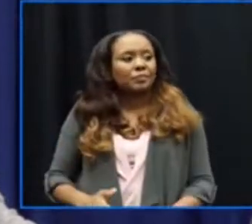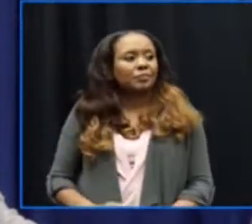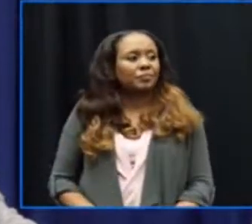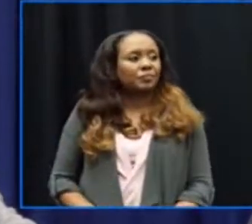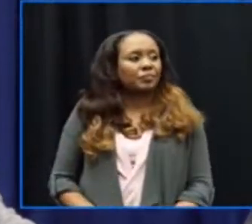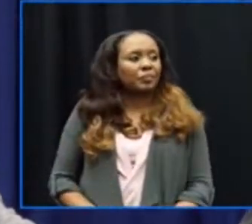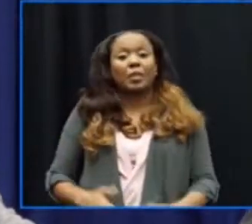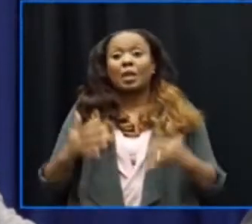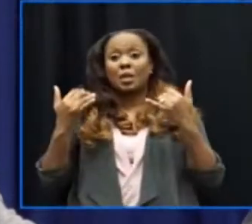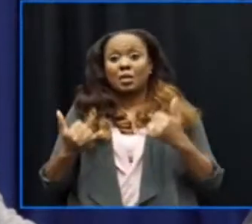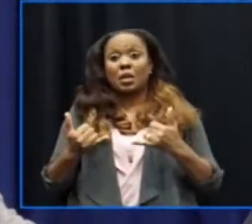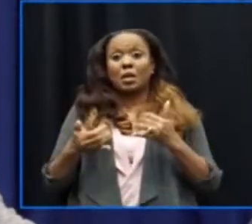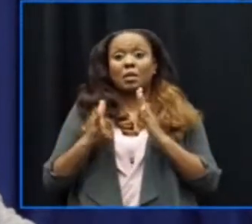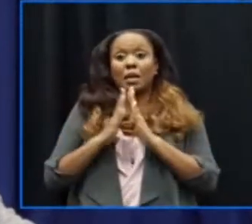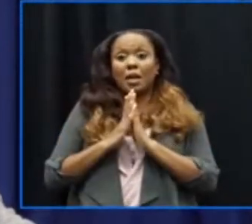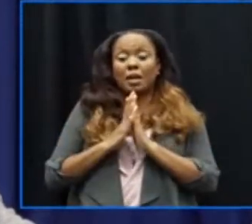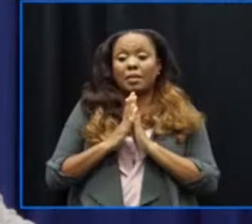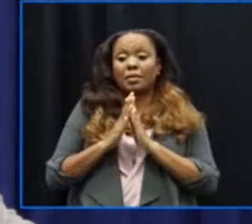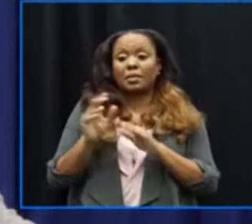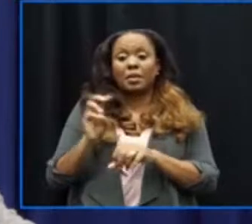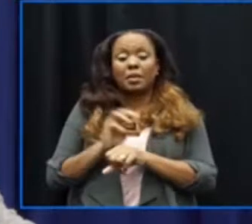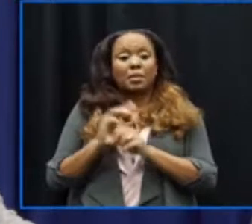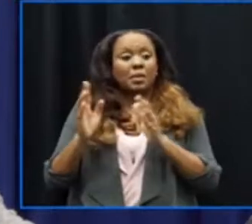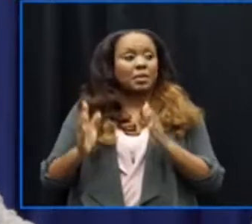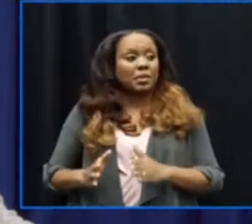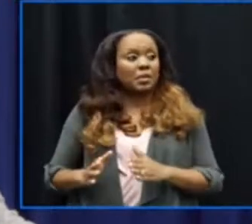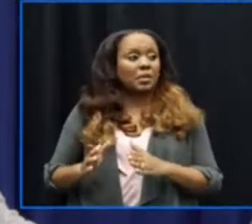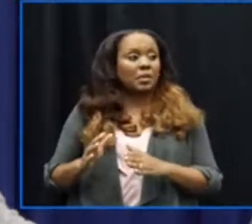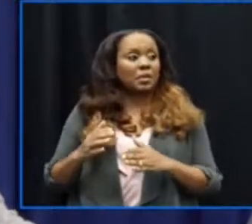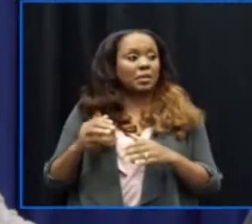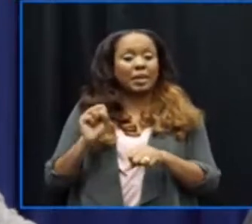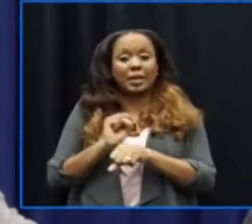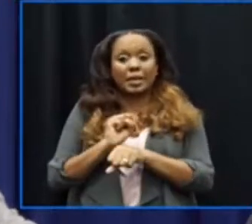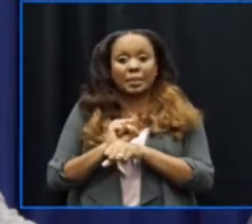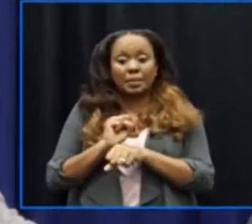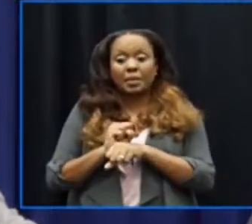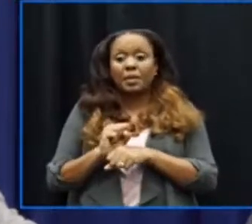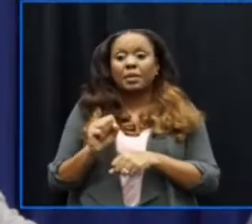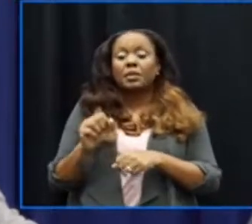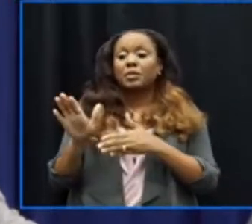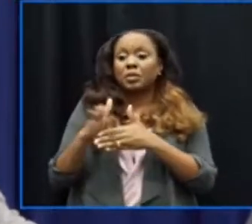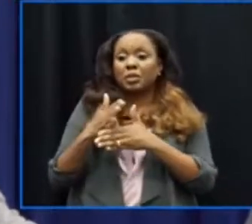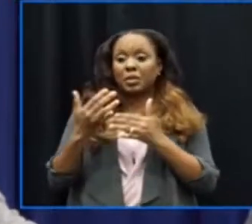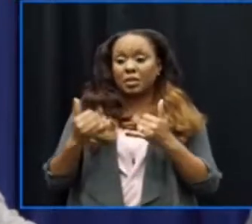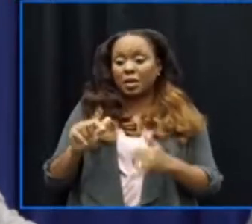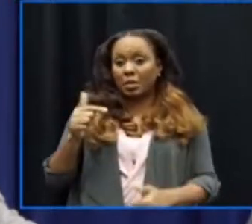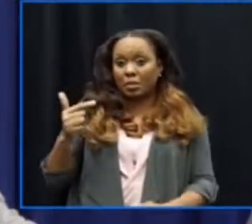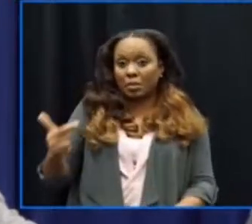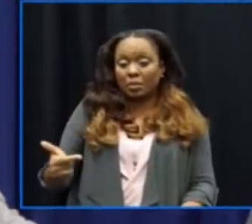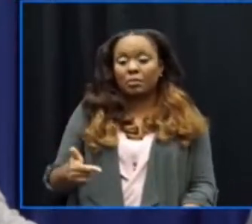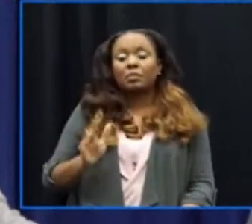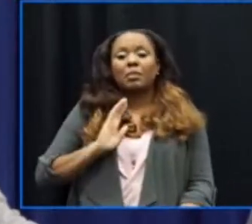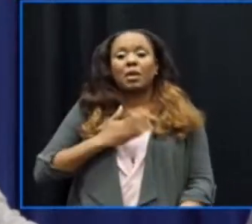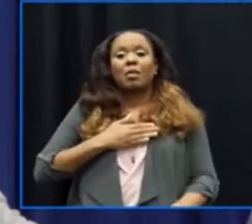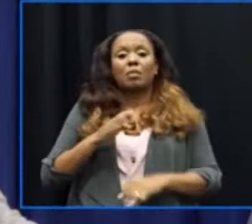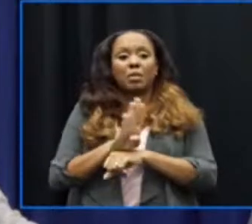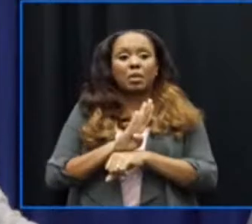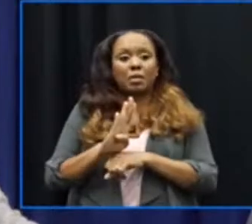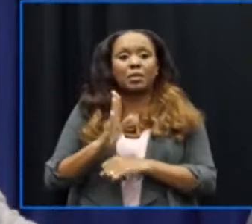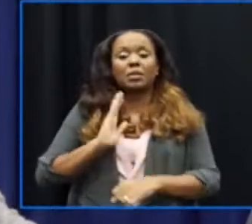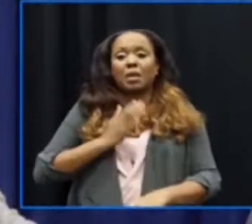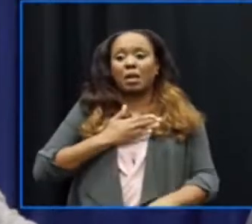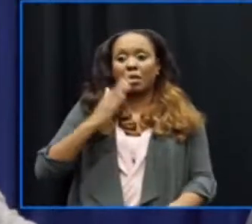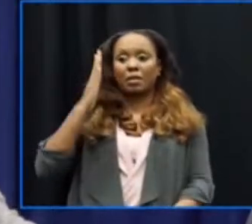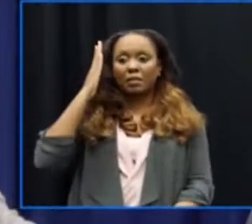fully engaged in this conversation in the next 3 weeks. This is our country. This is our future. And I'm